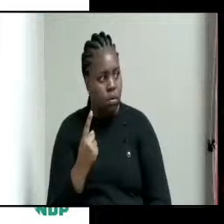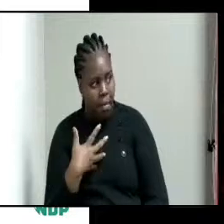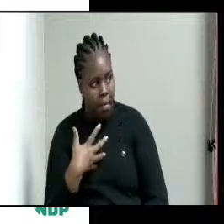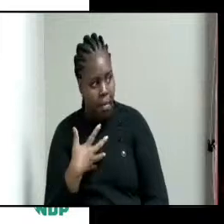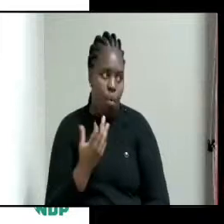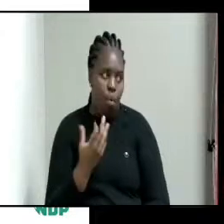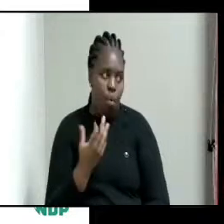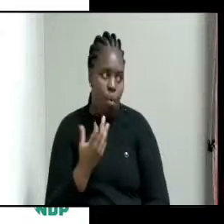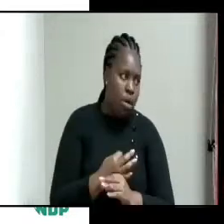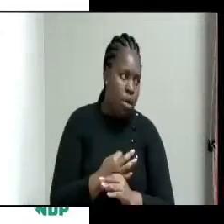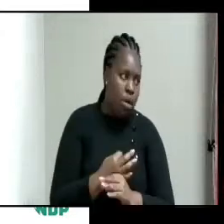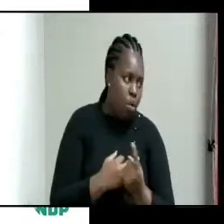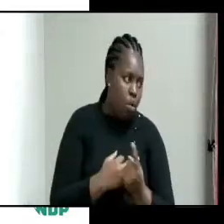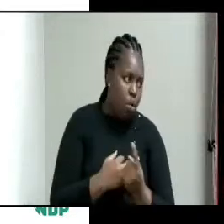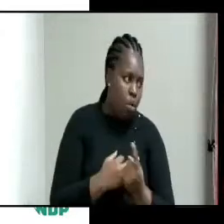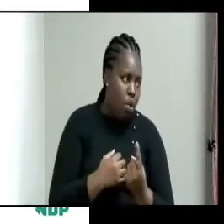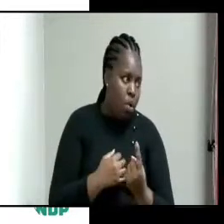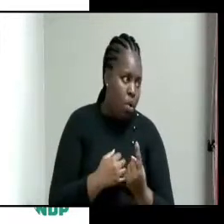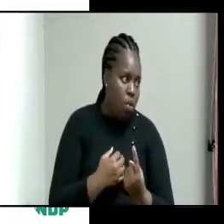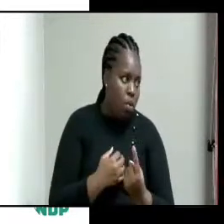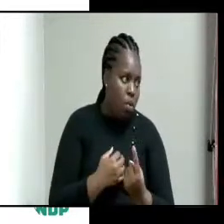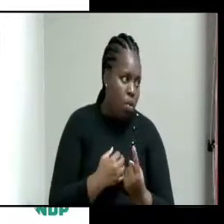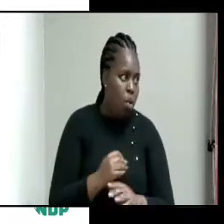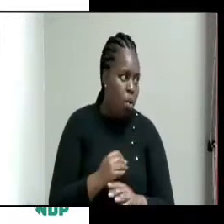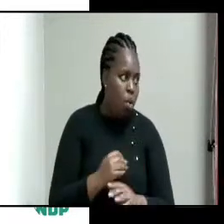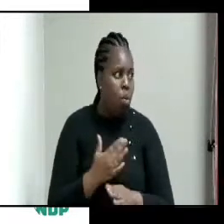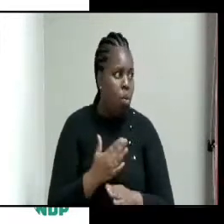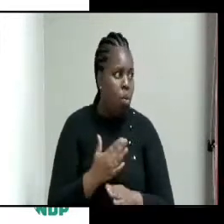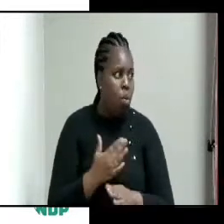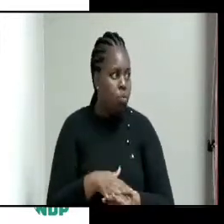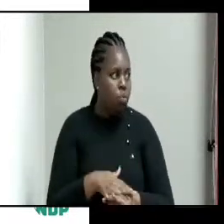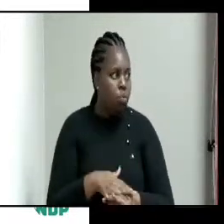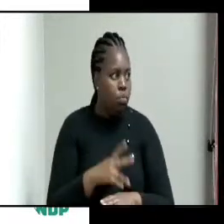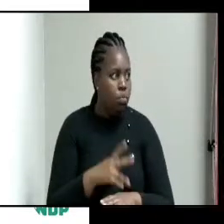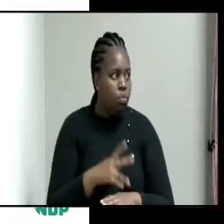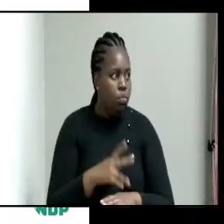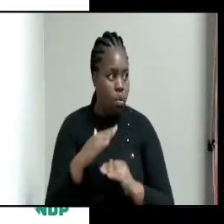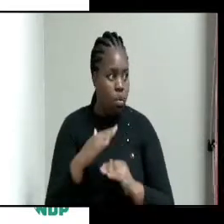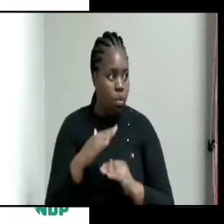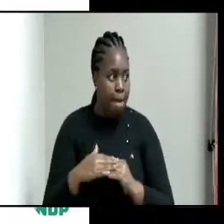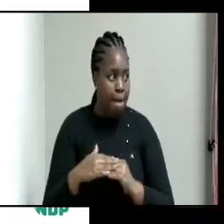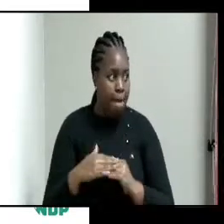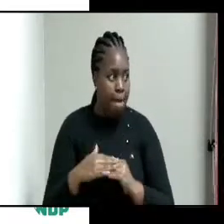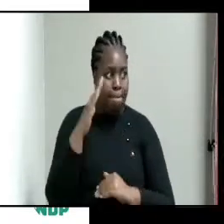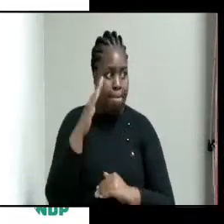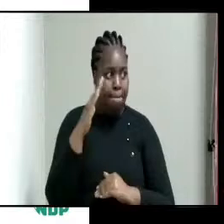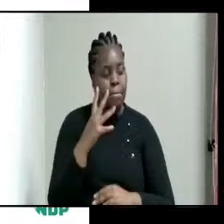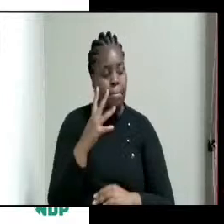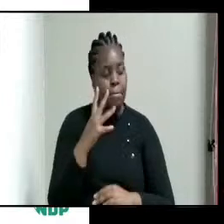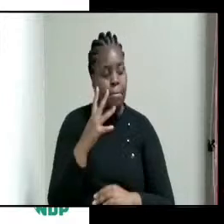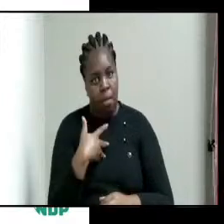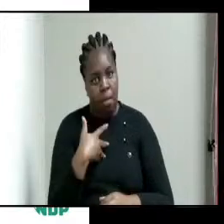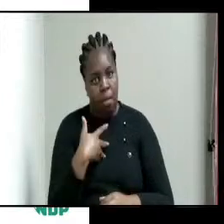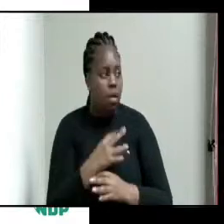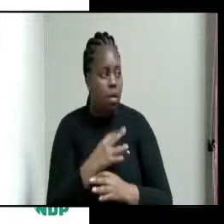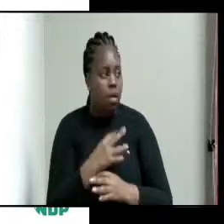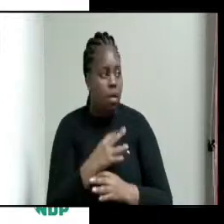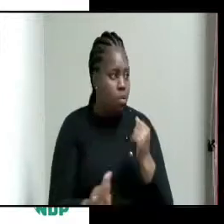is alive, and only where mother is alive, we see higher rates of